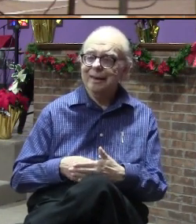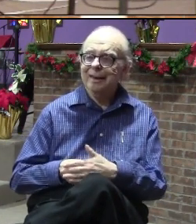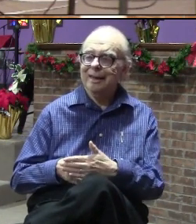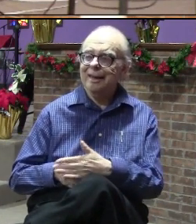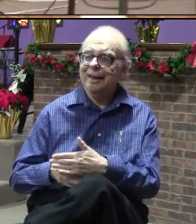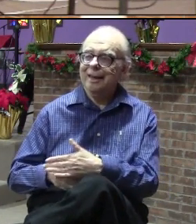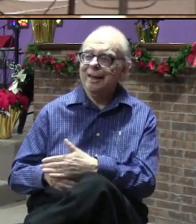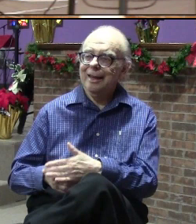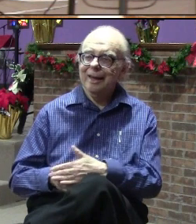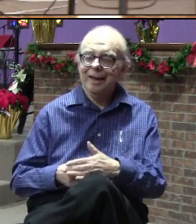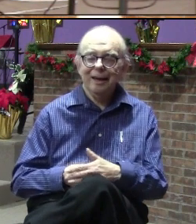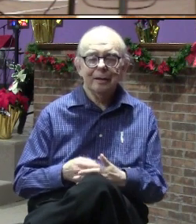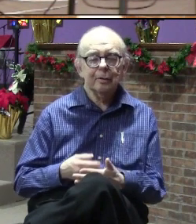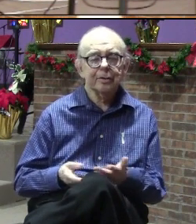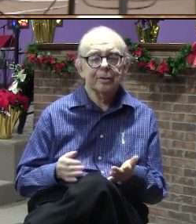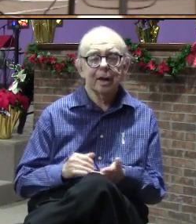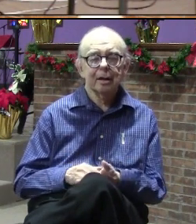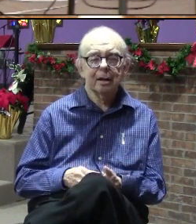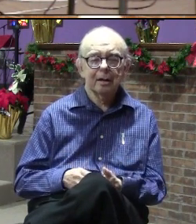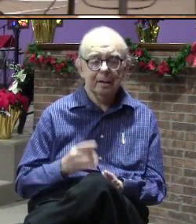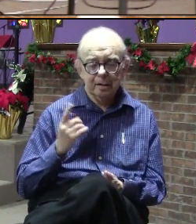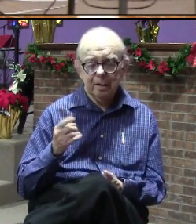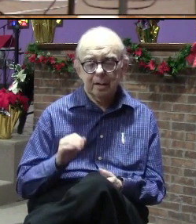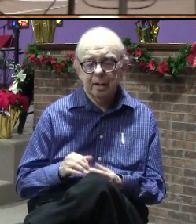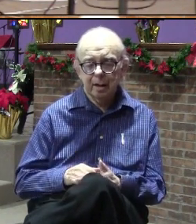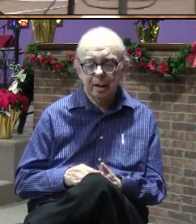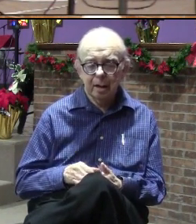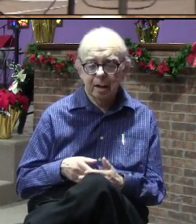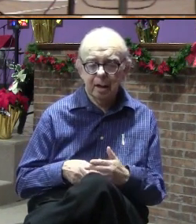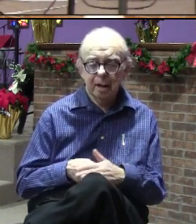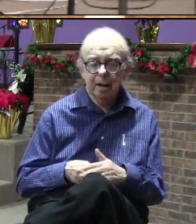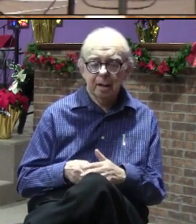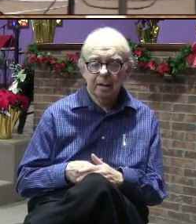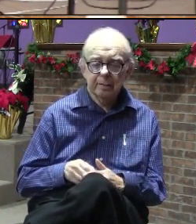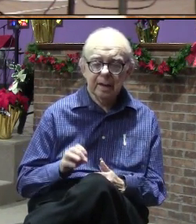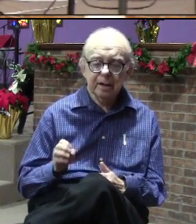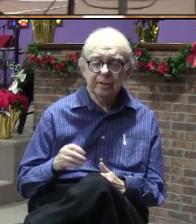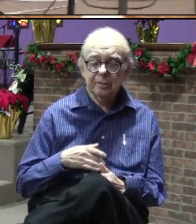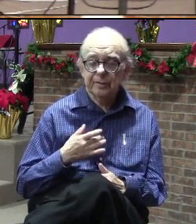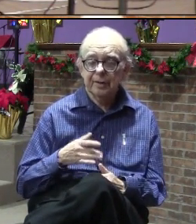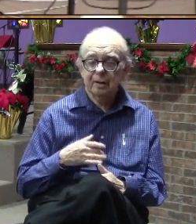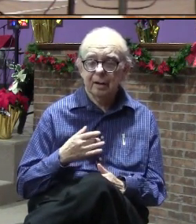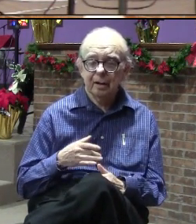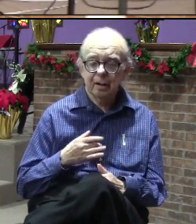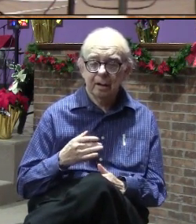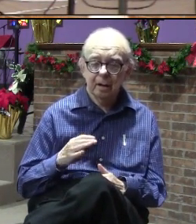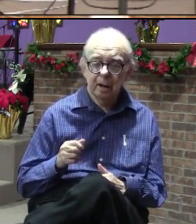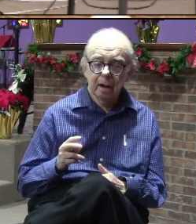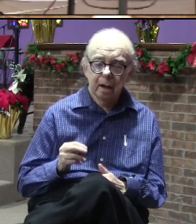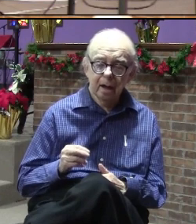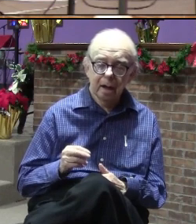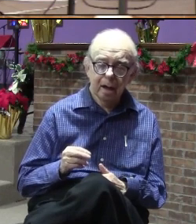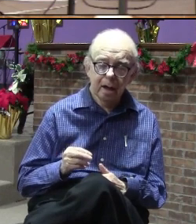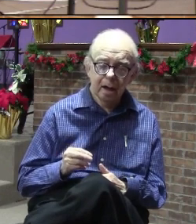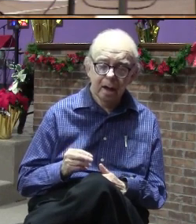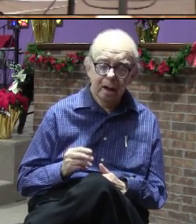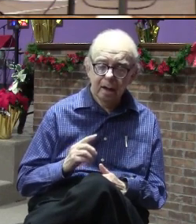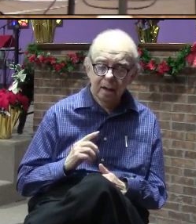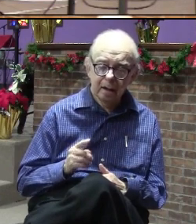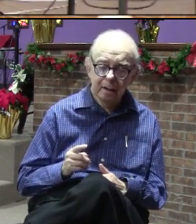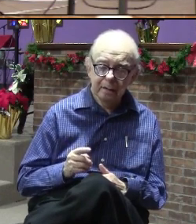You think about the kicking that she's feeling. John